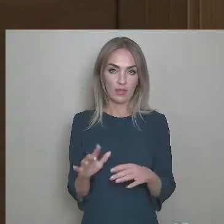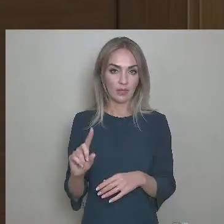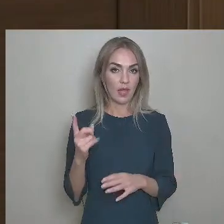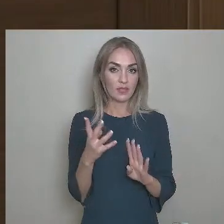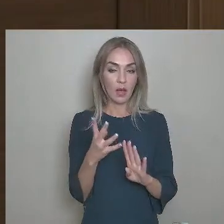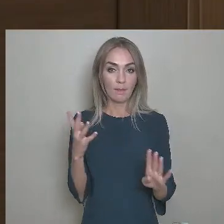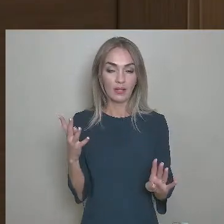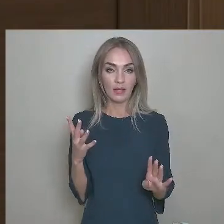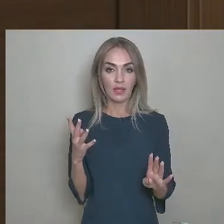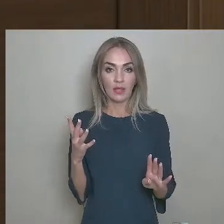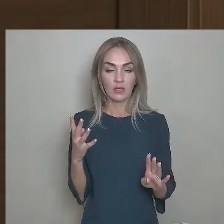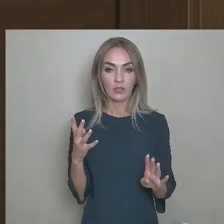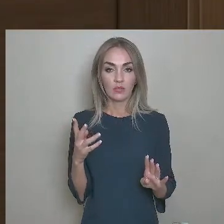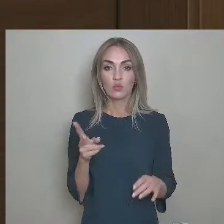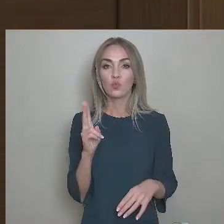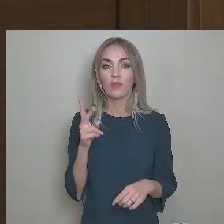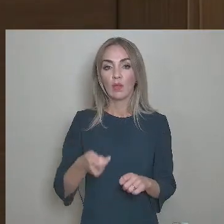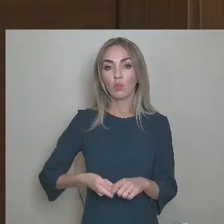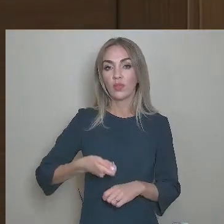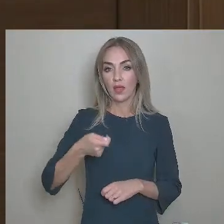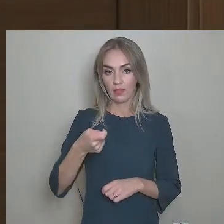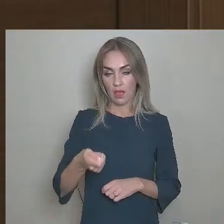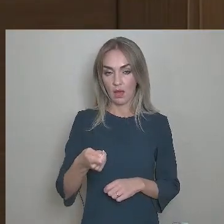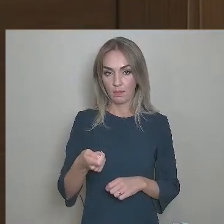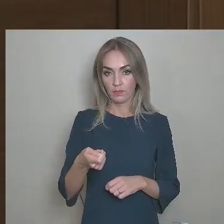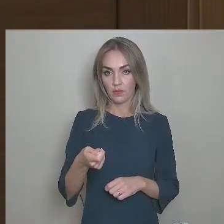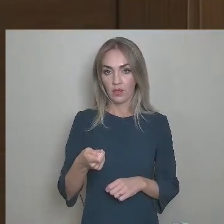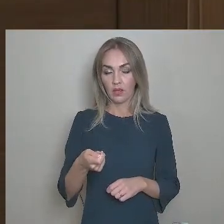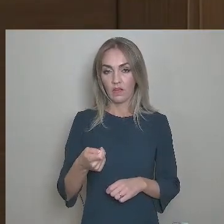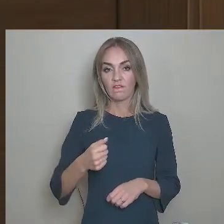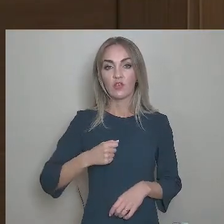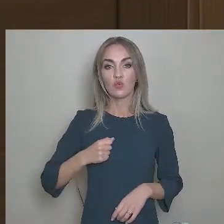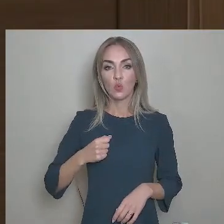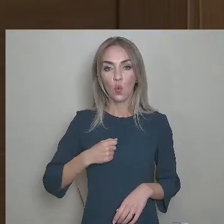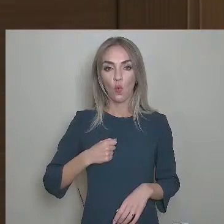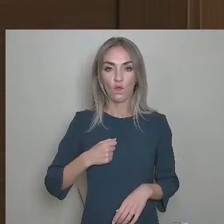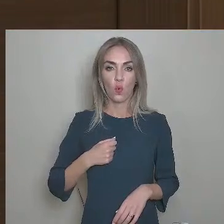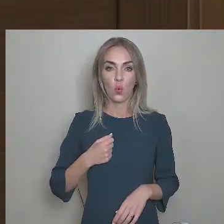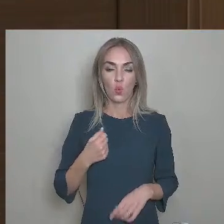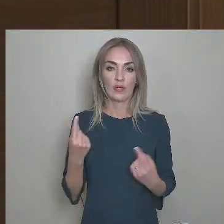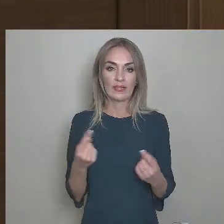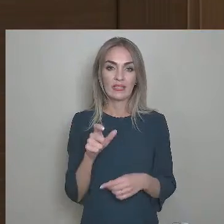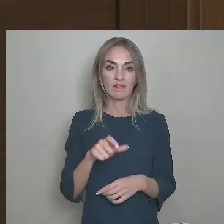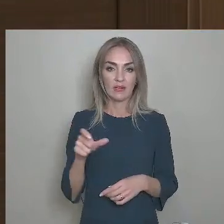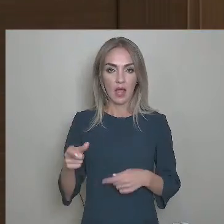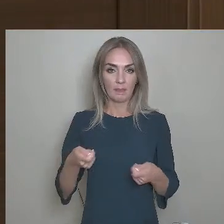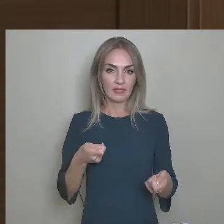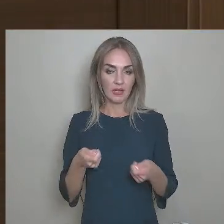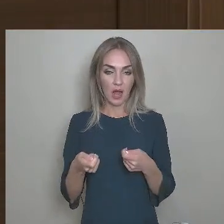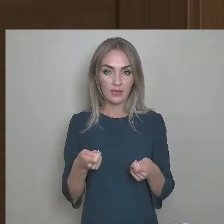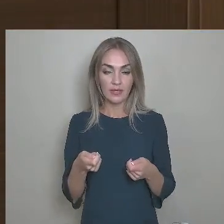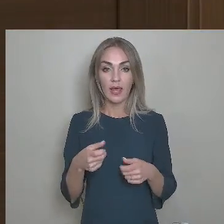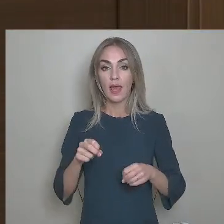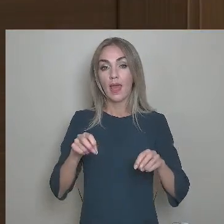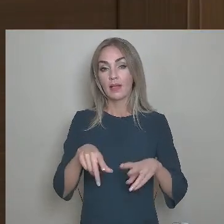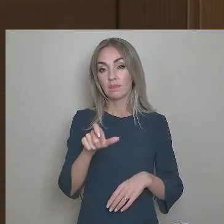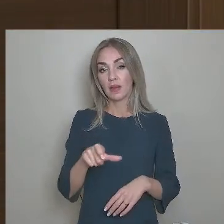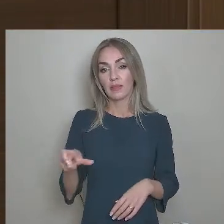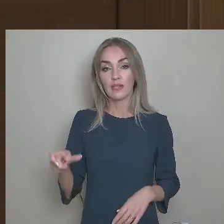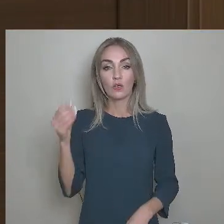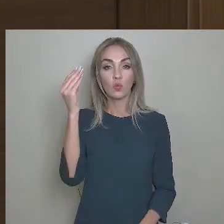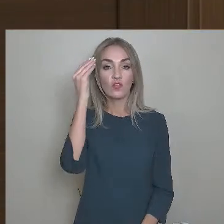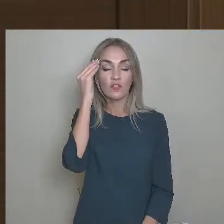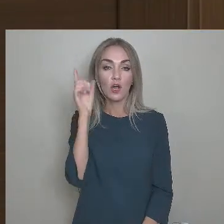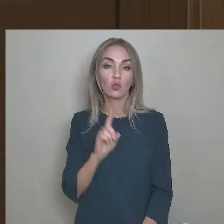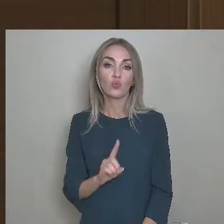certain aspects actually aroused a lot of discussions. The experts believe that